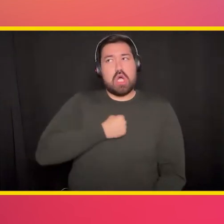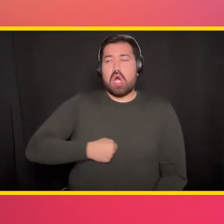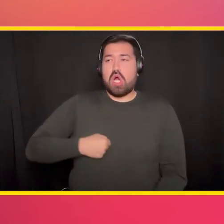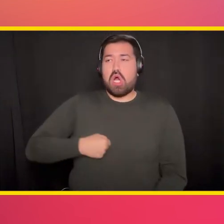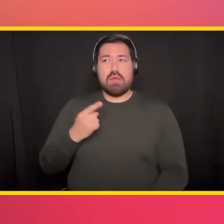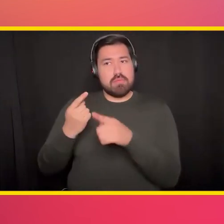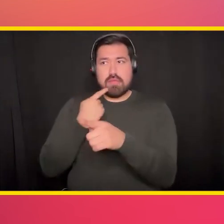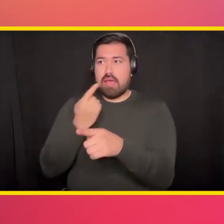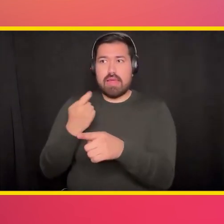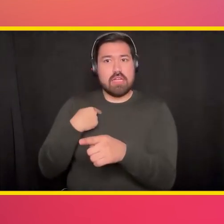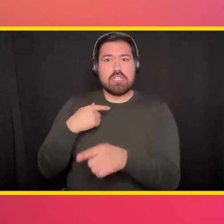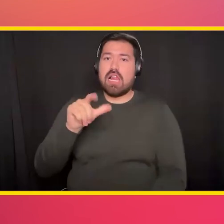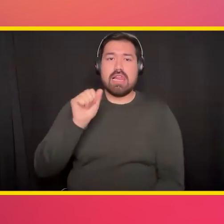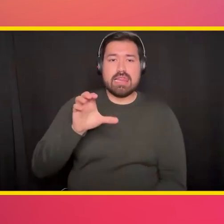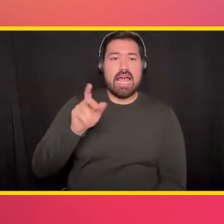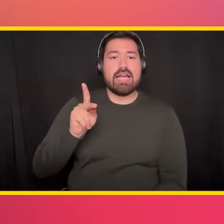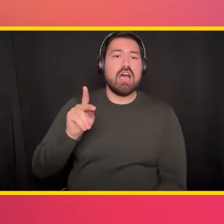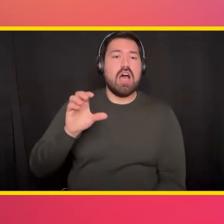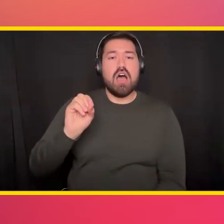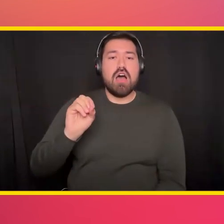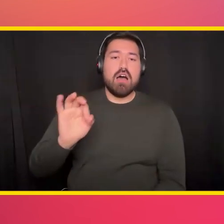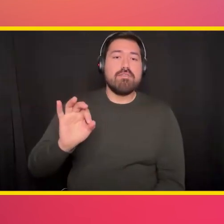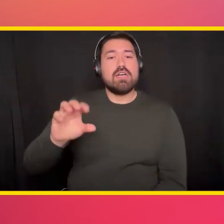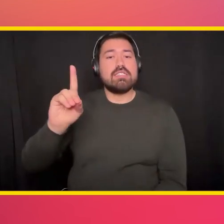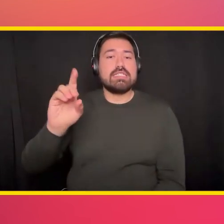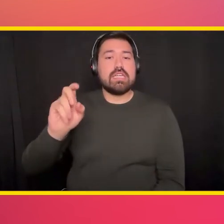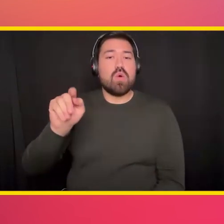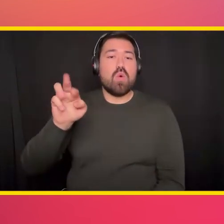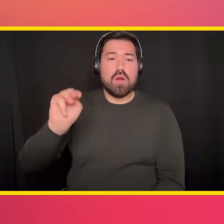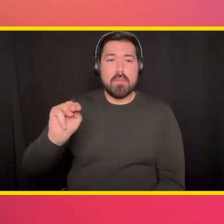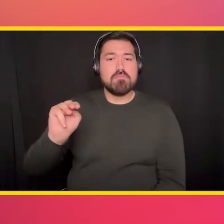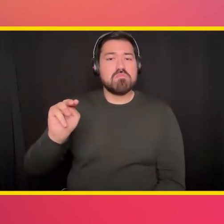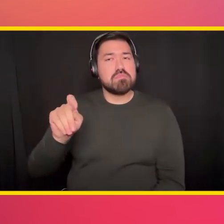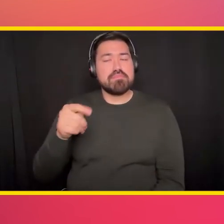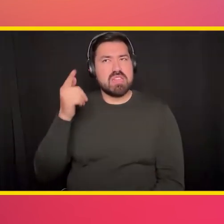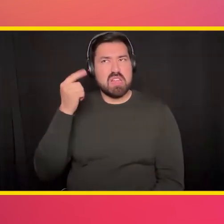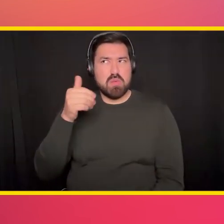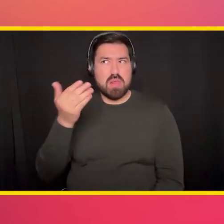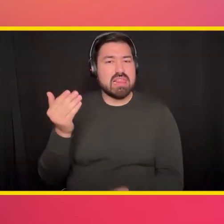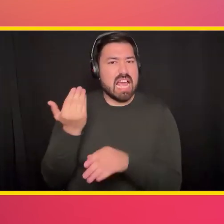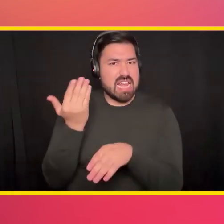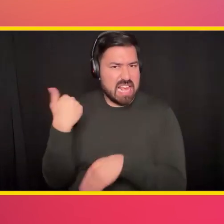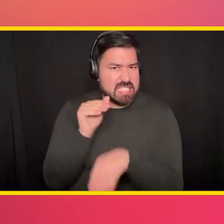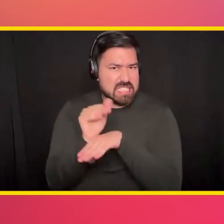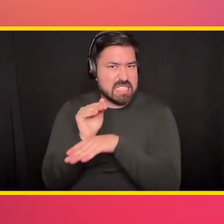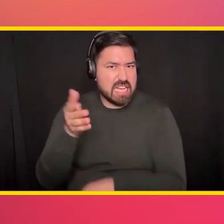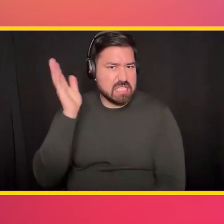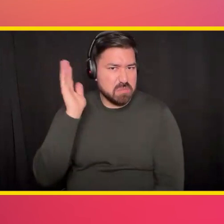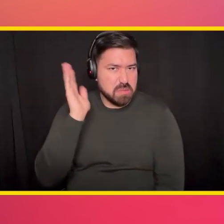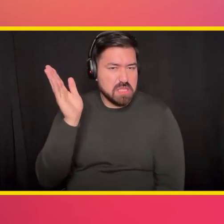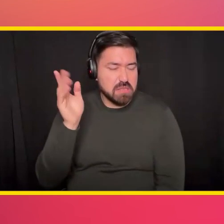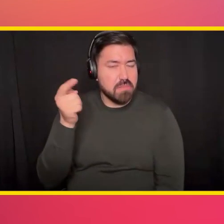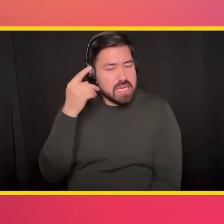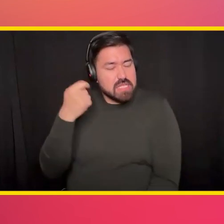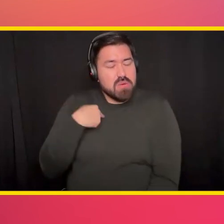decorum during the not the state whatever Trump's you know speech was last night, and apologizing for the lack